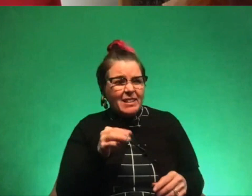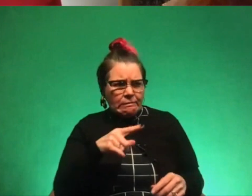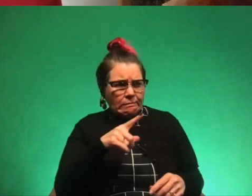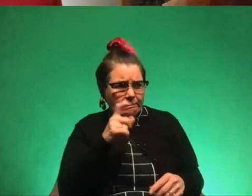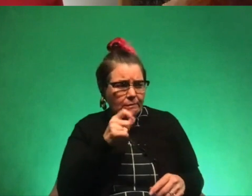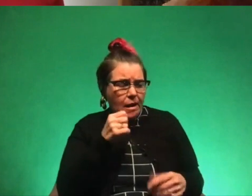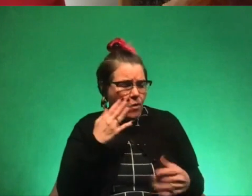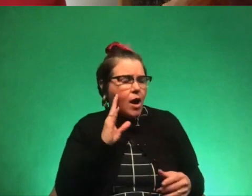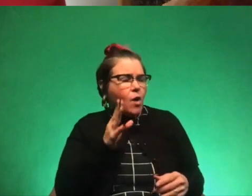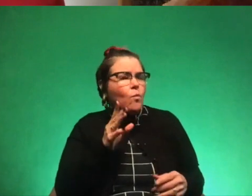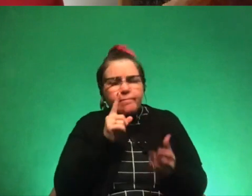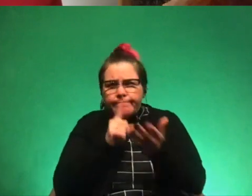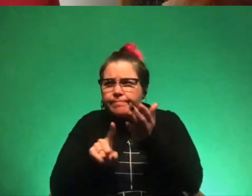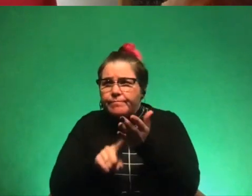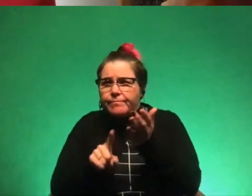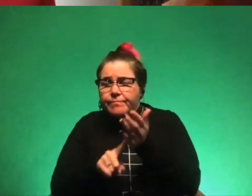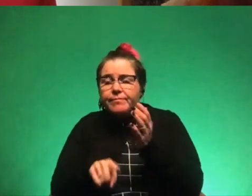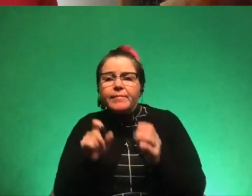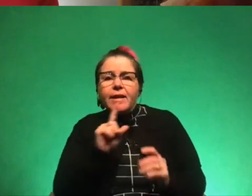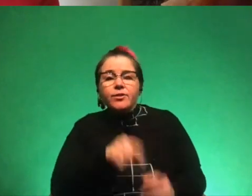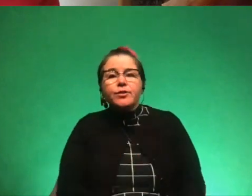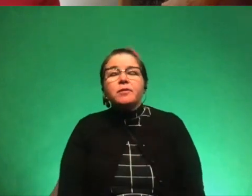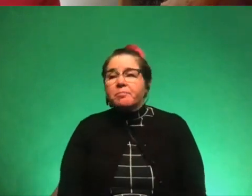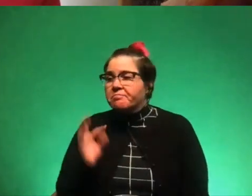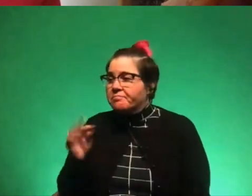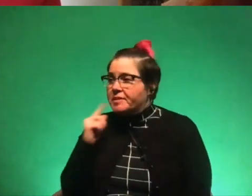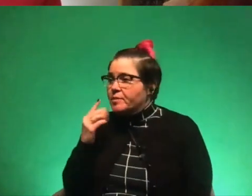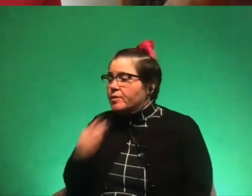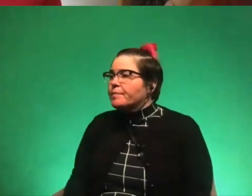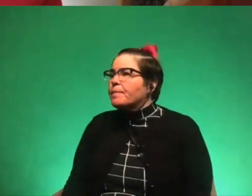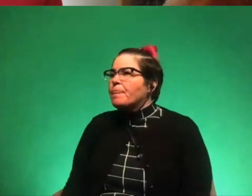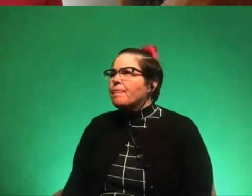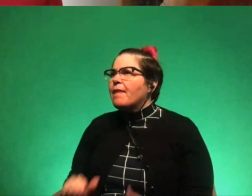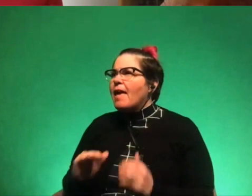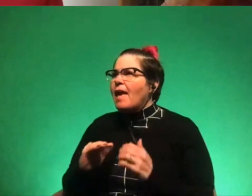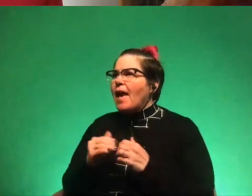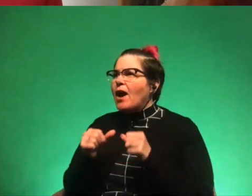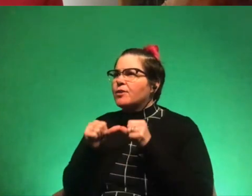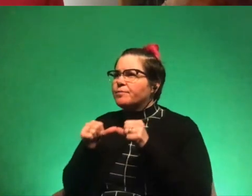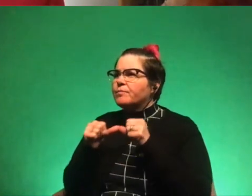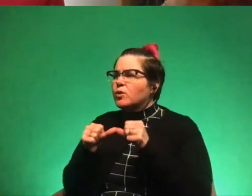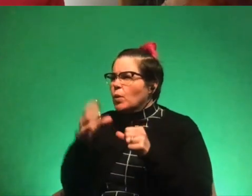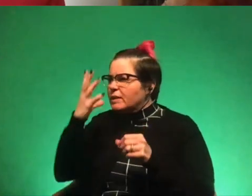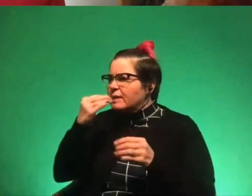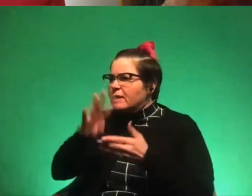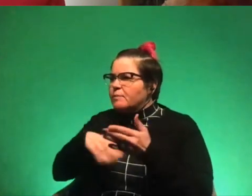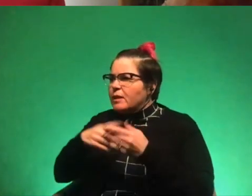some info on and I'll see if I can get you a good answer. Sounds good. How do you maintain your circadian rhythm when you're in